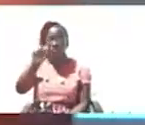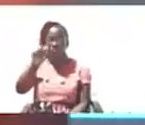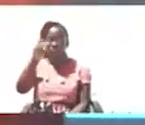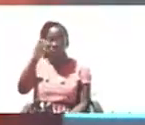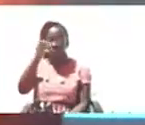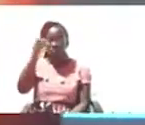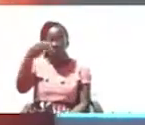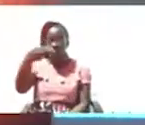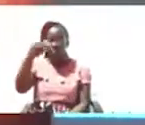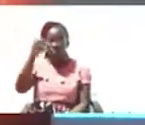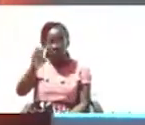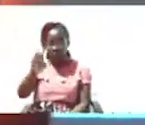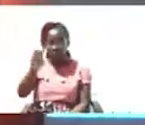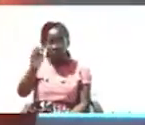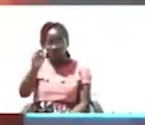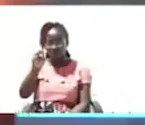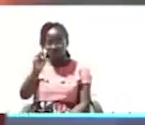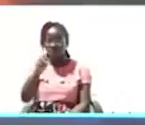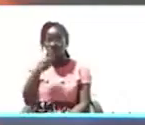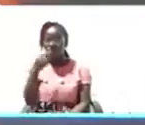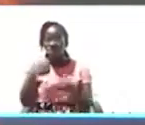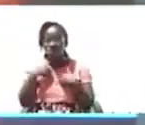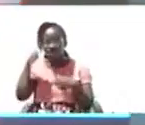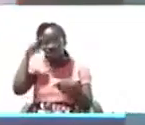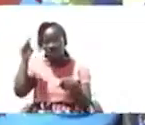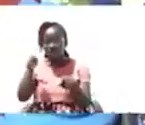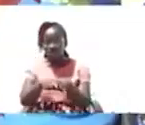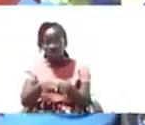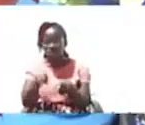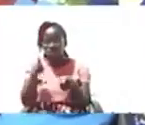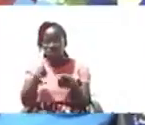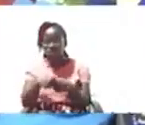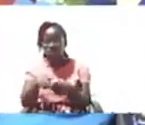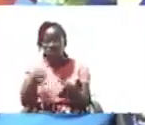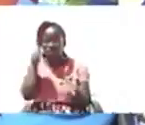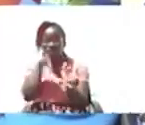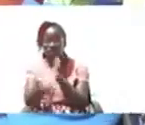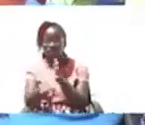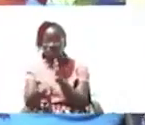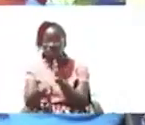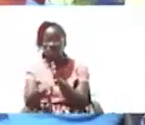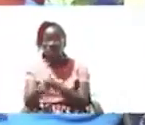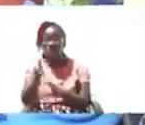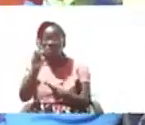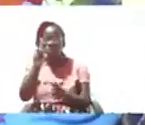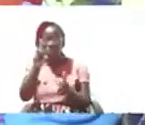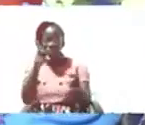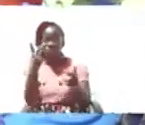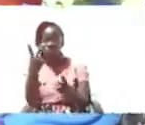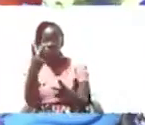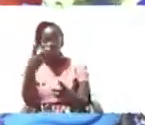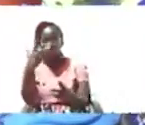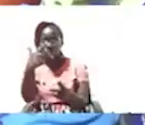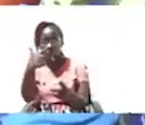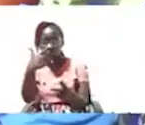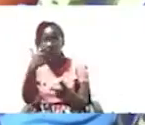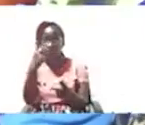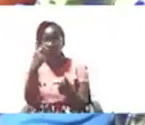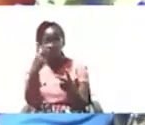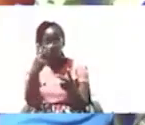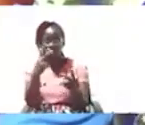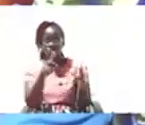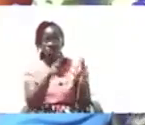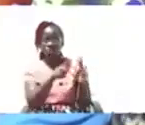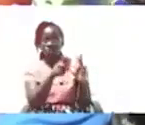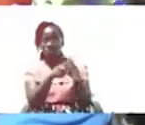They had agreed and killed one of their children. Now, second one, who said? When the second one saw it was